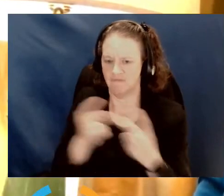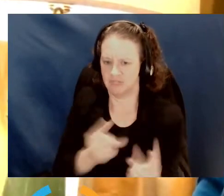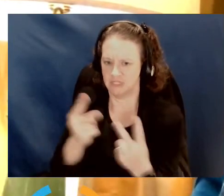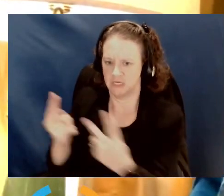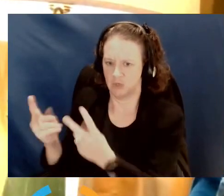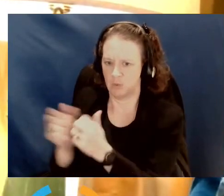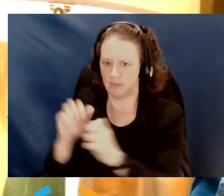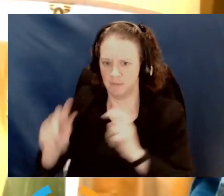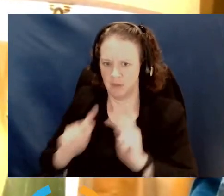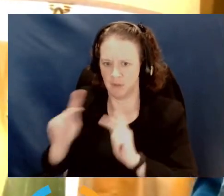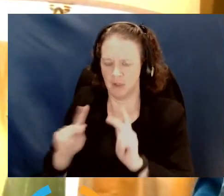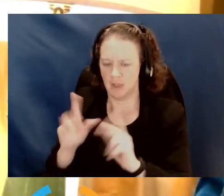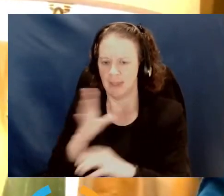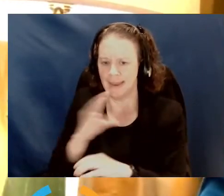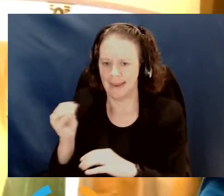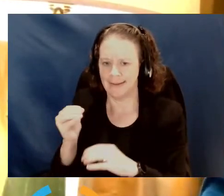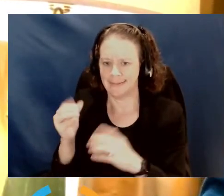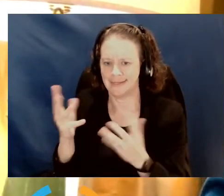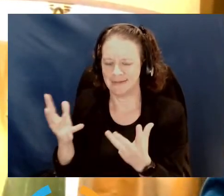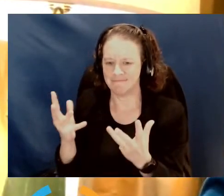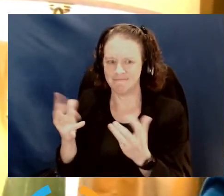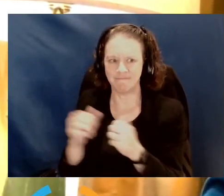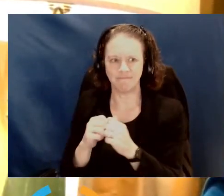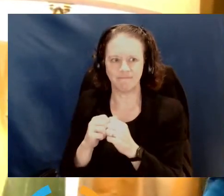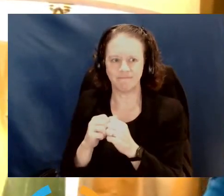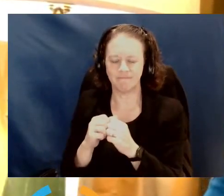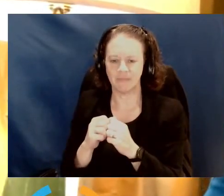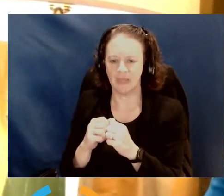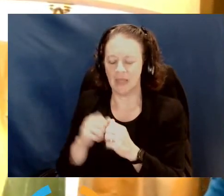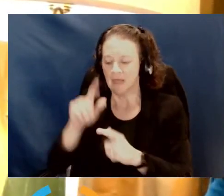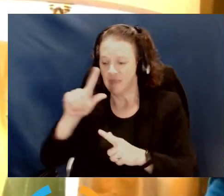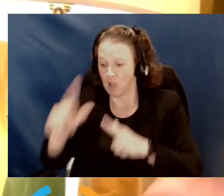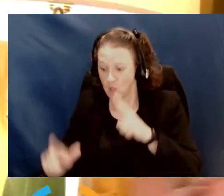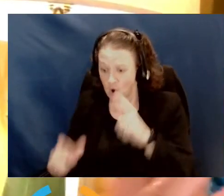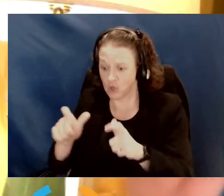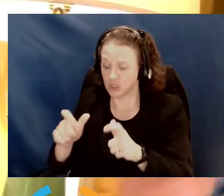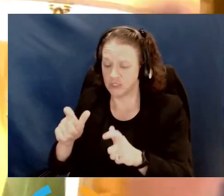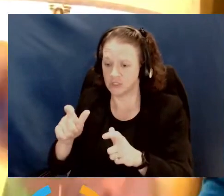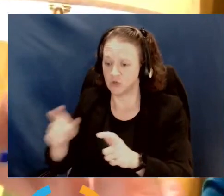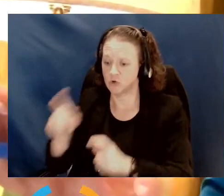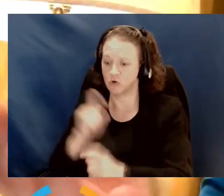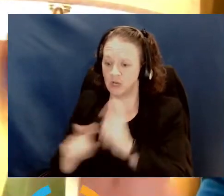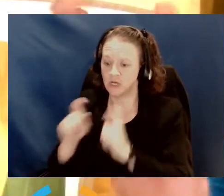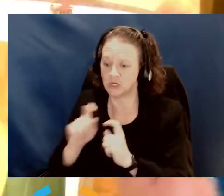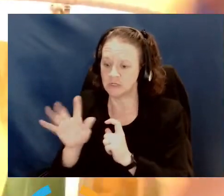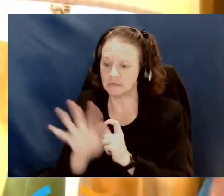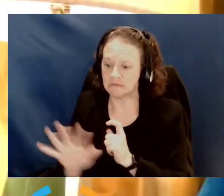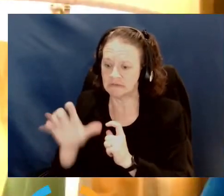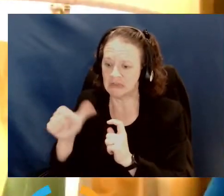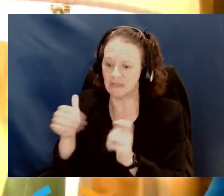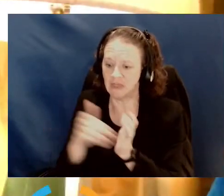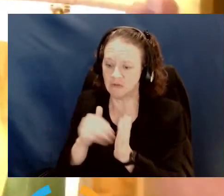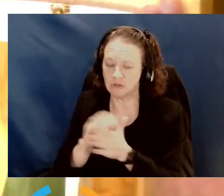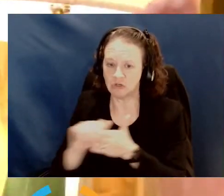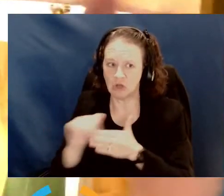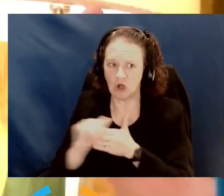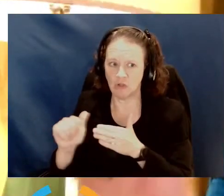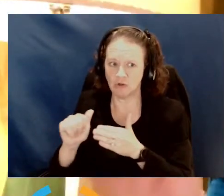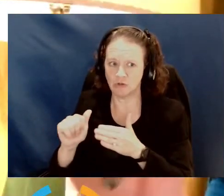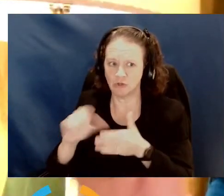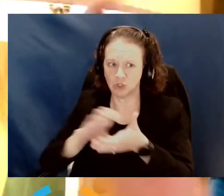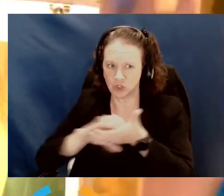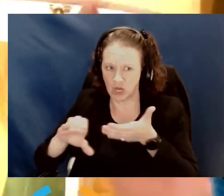and how single largest donations have been in the $10,000 check range. Now, there may have been a couple